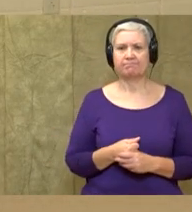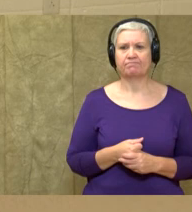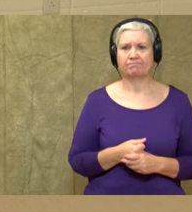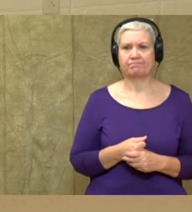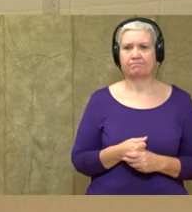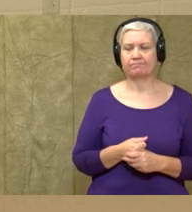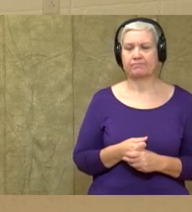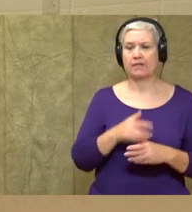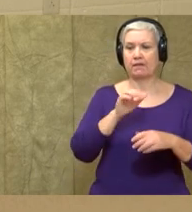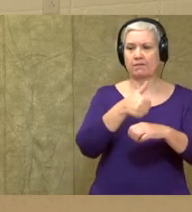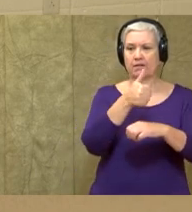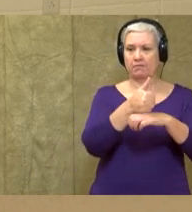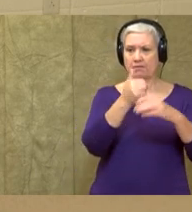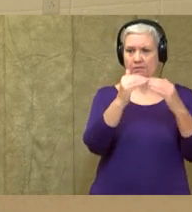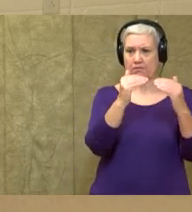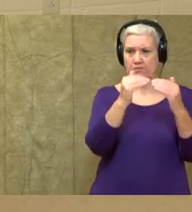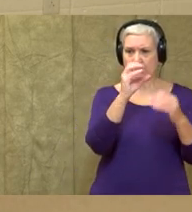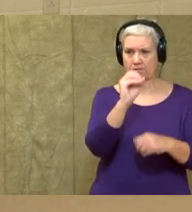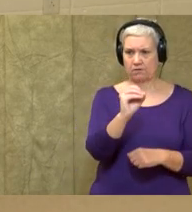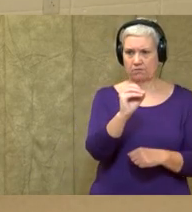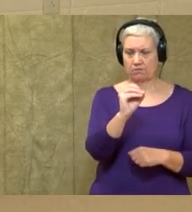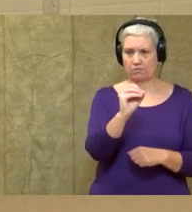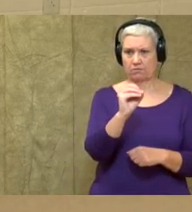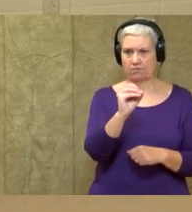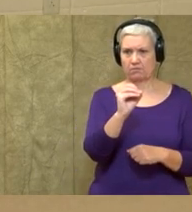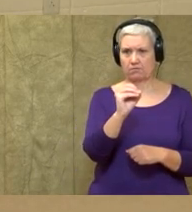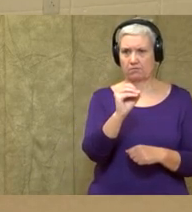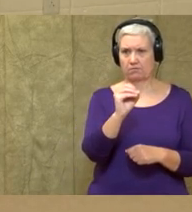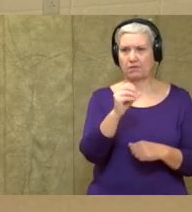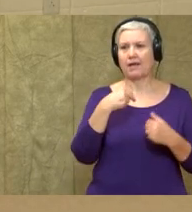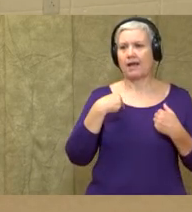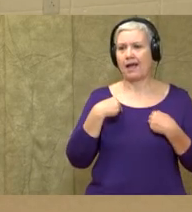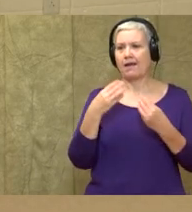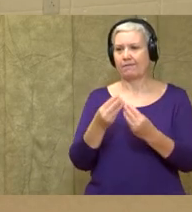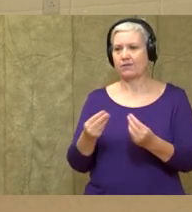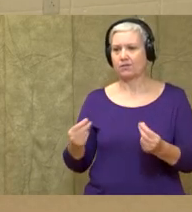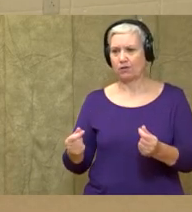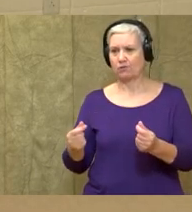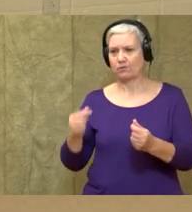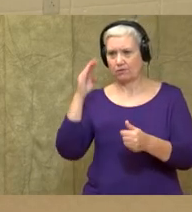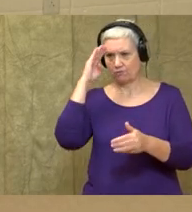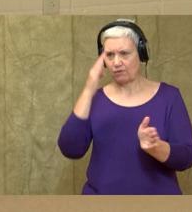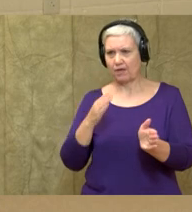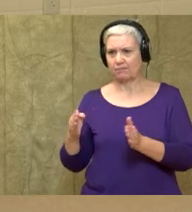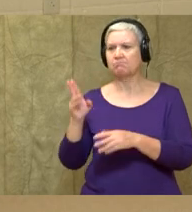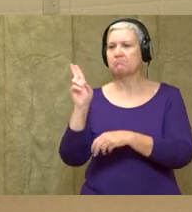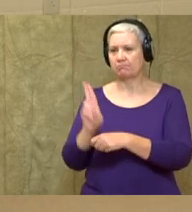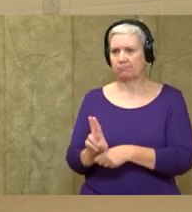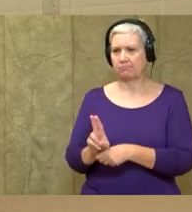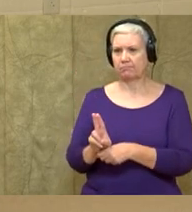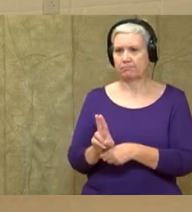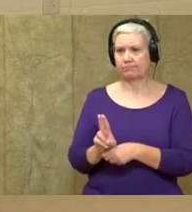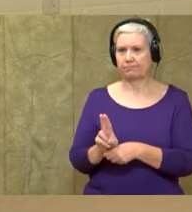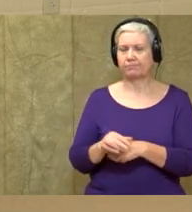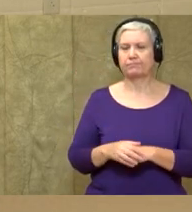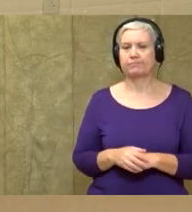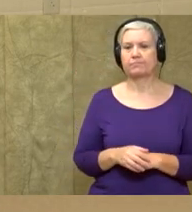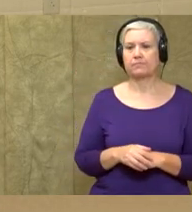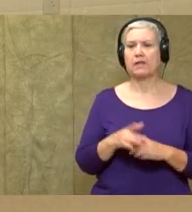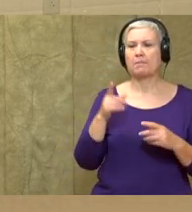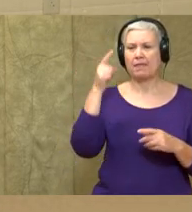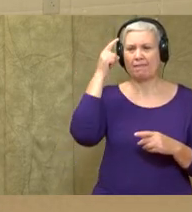If I'm set equal to zero in any of these forms, I have a solution strategy that I can use. But think about the factored